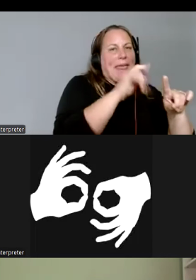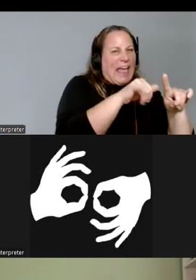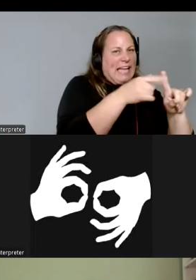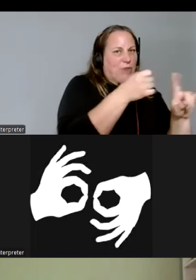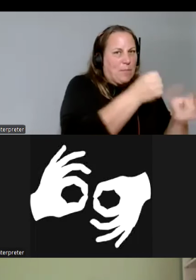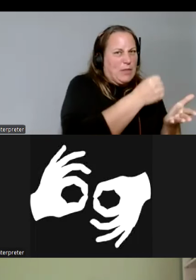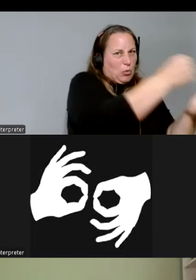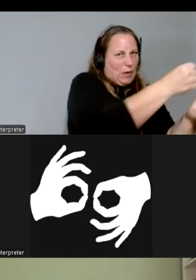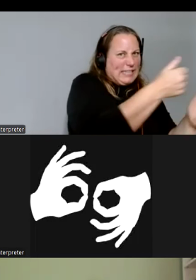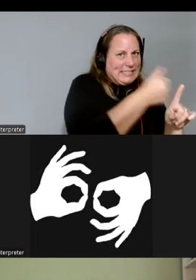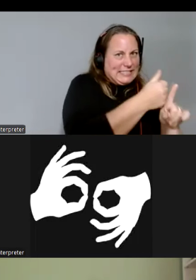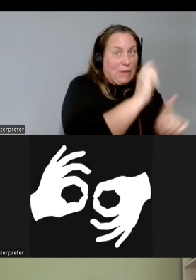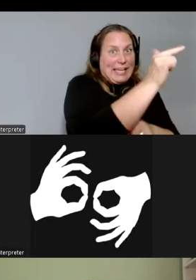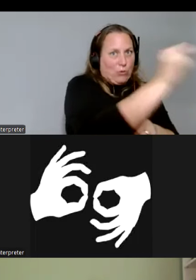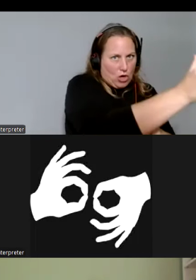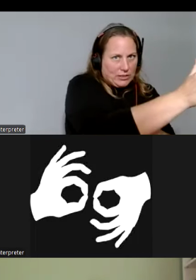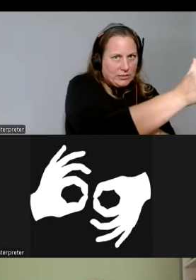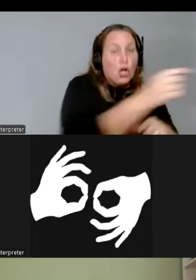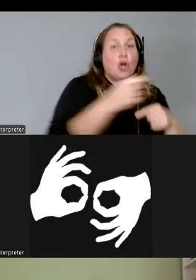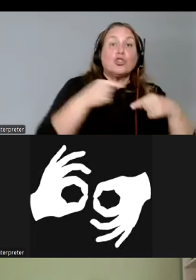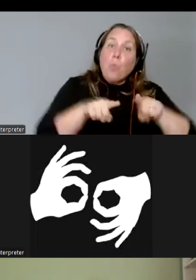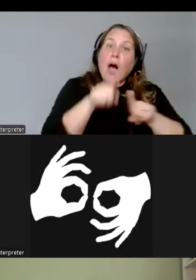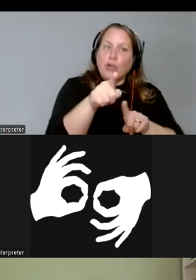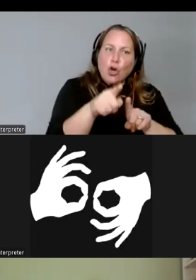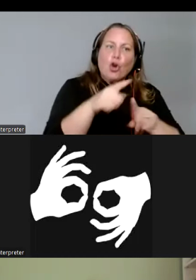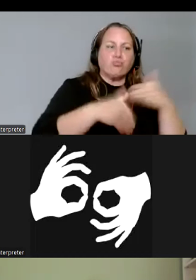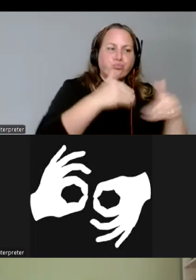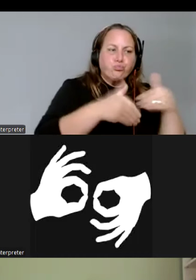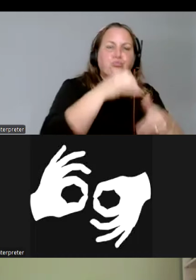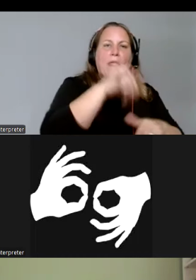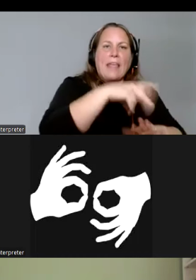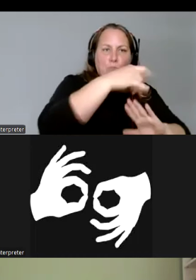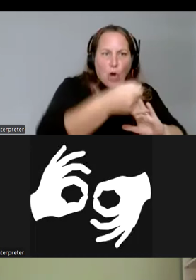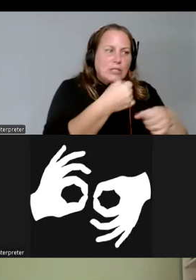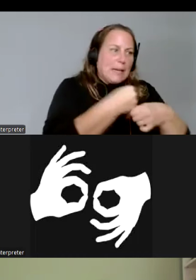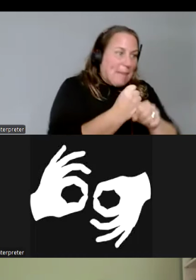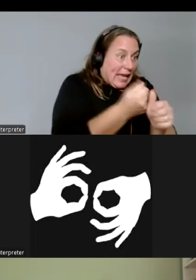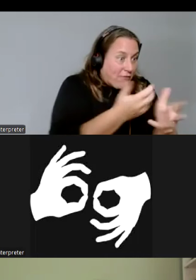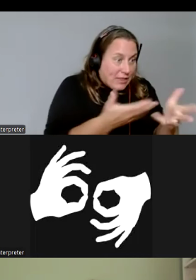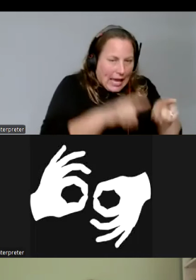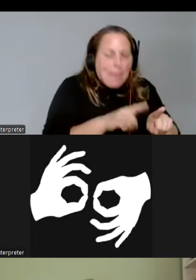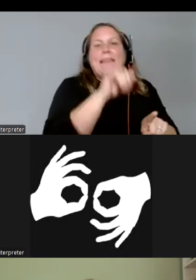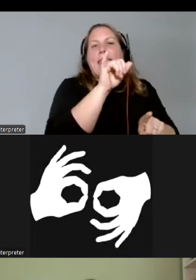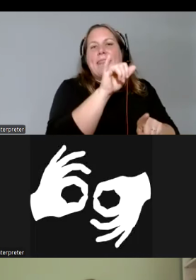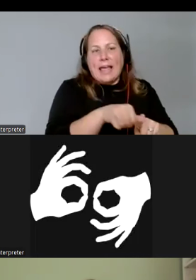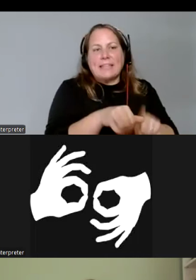unclear, please reach out to me and we can talk through this in detail. Next slide, please.